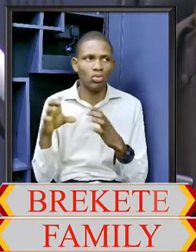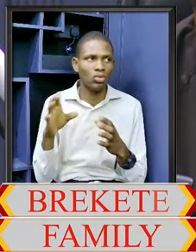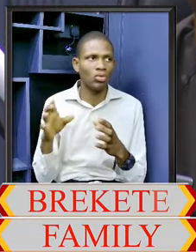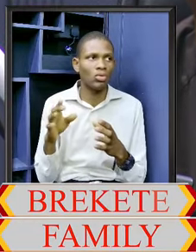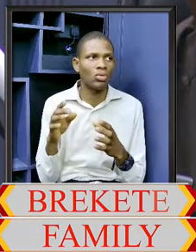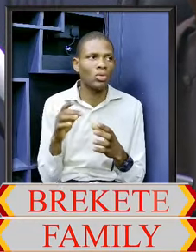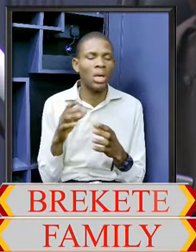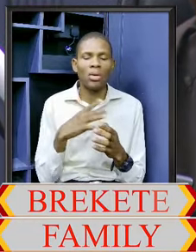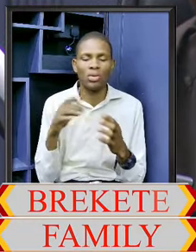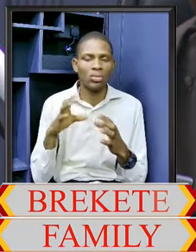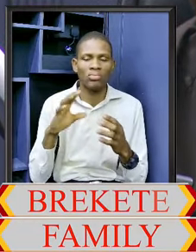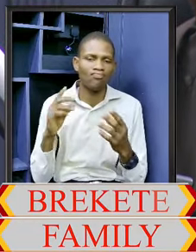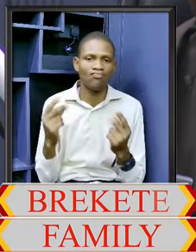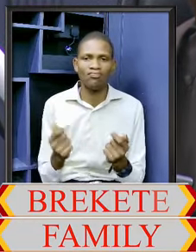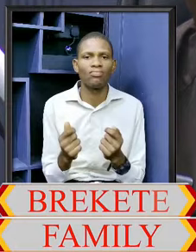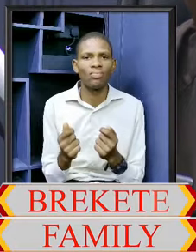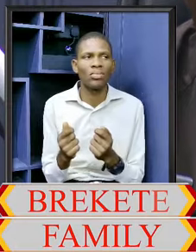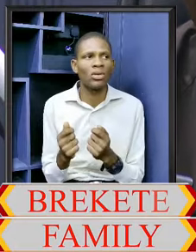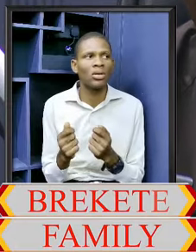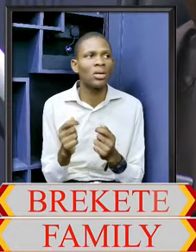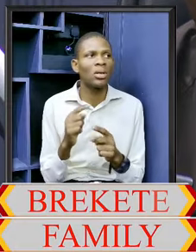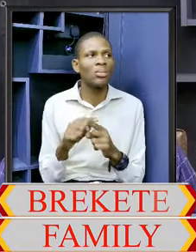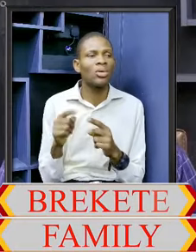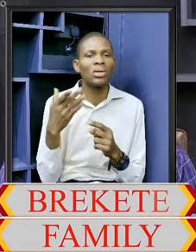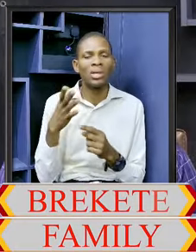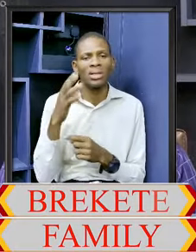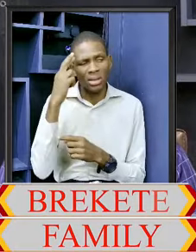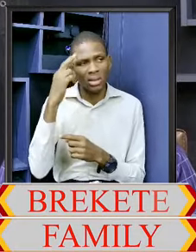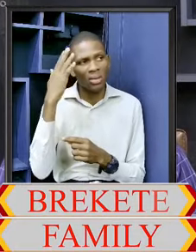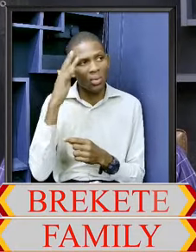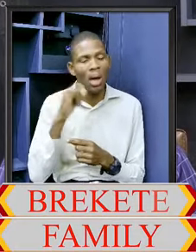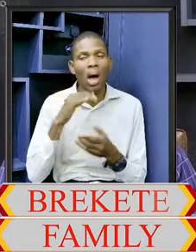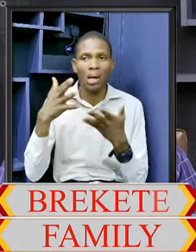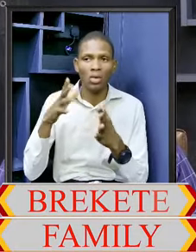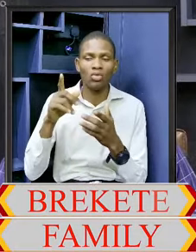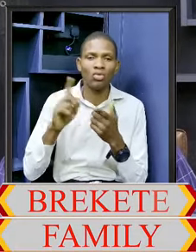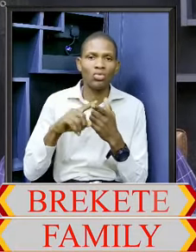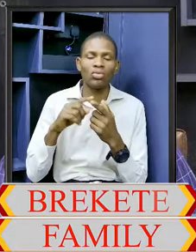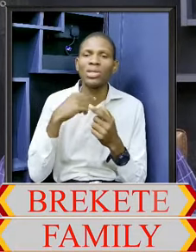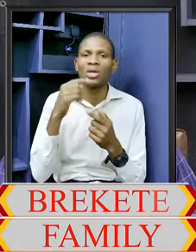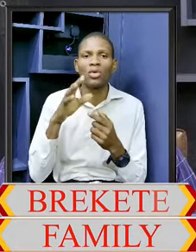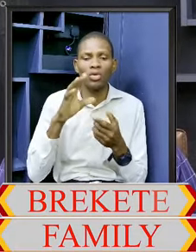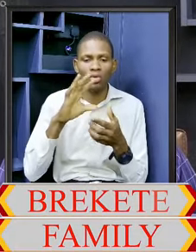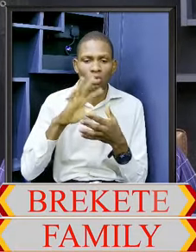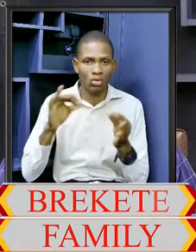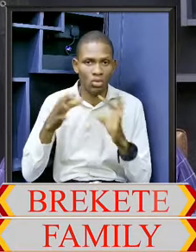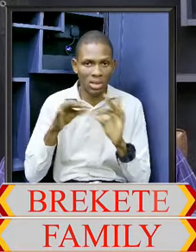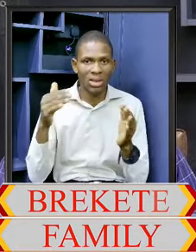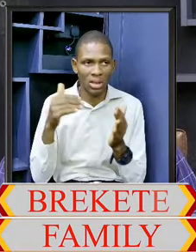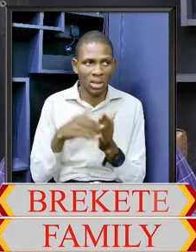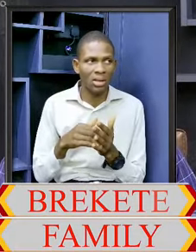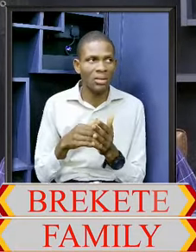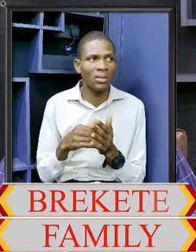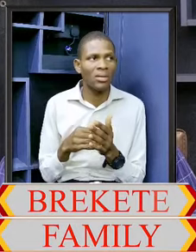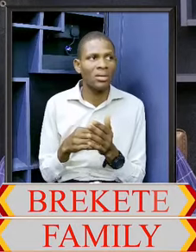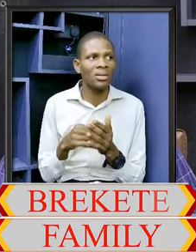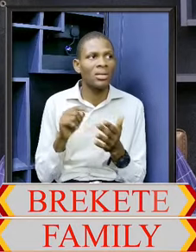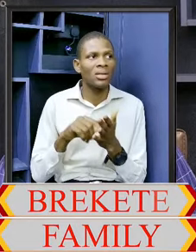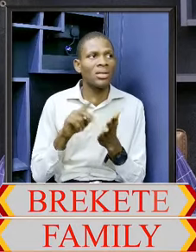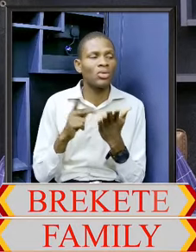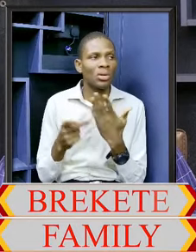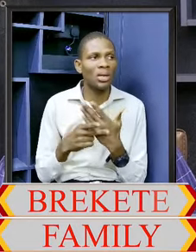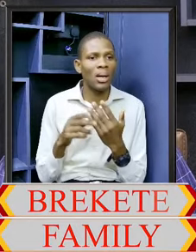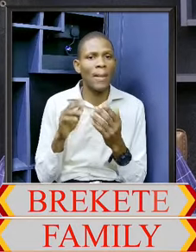begin take him immediately. But he gave reason why I allow you to tell your story again all over. This